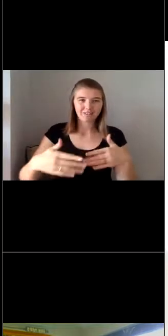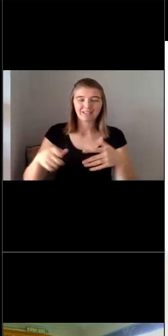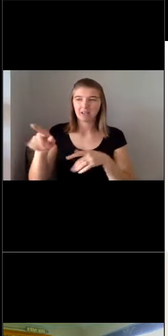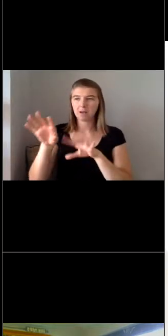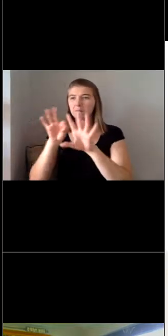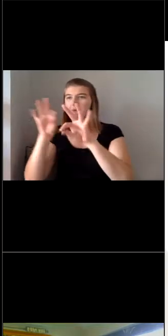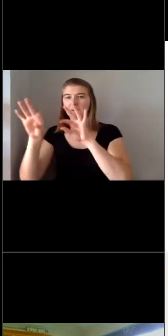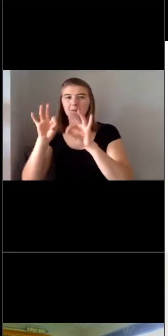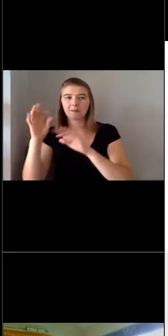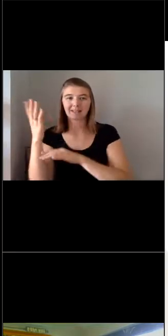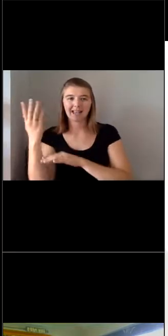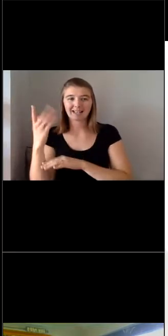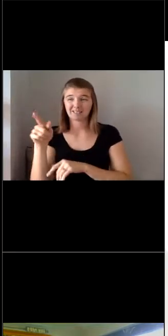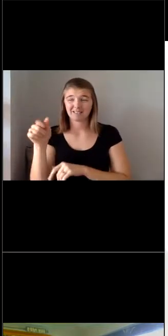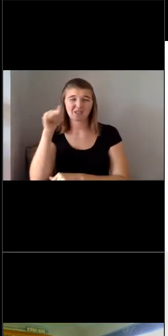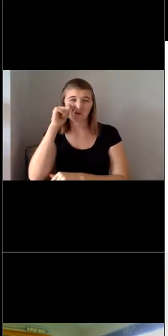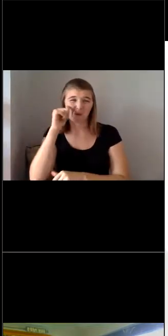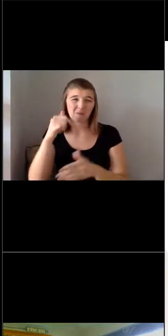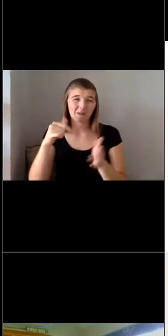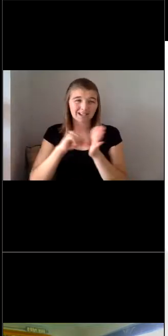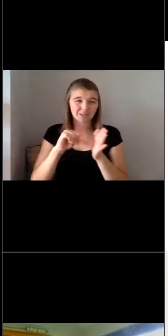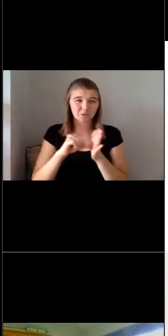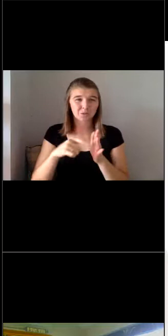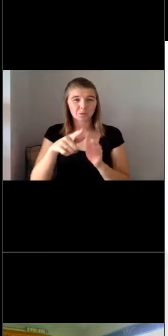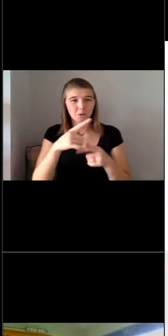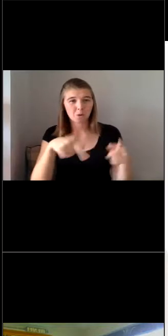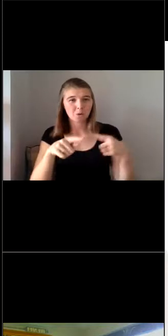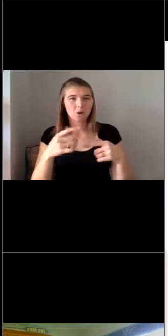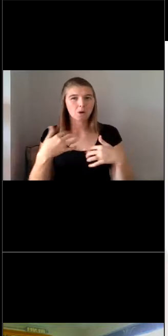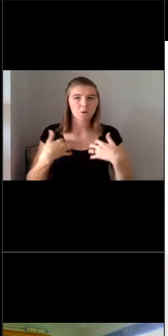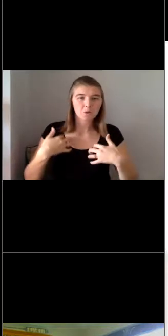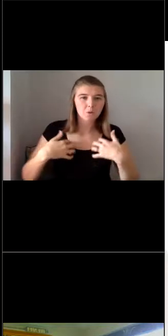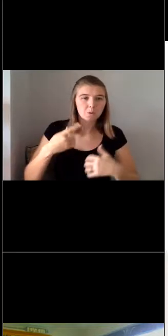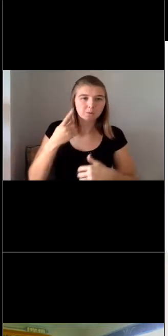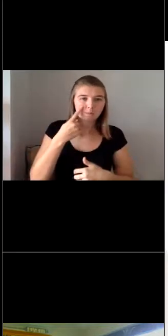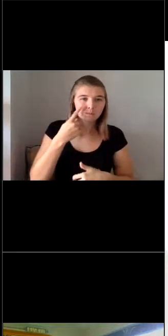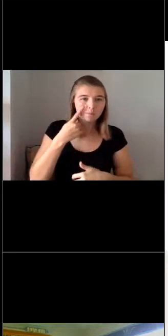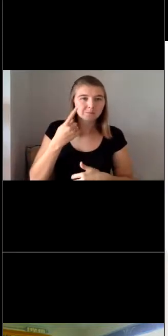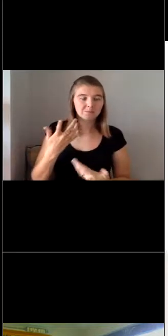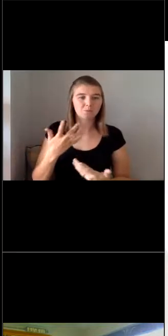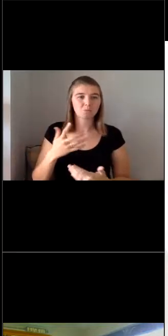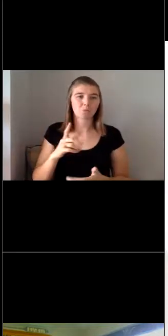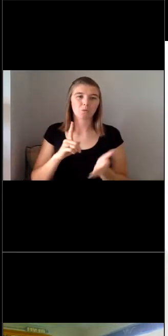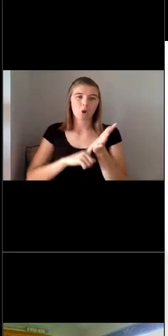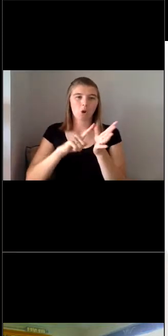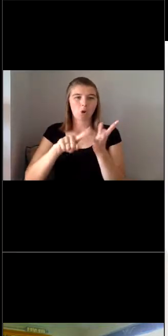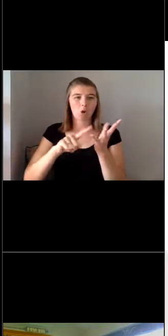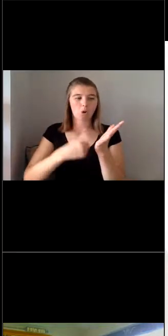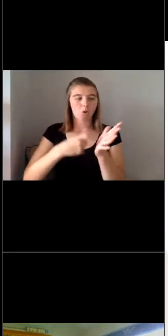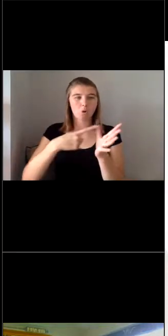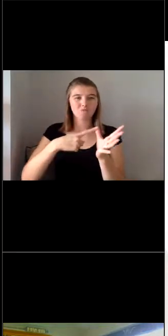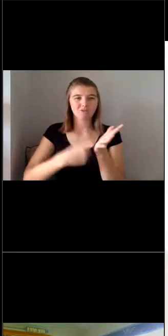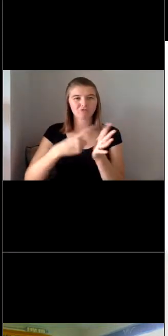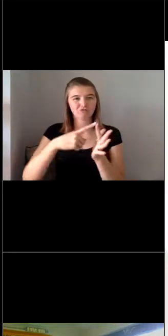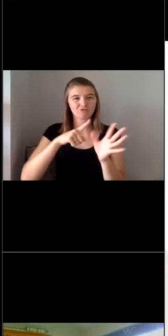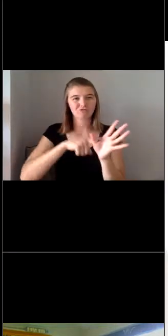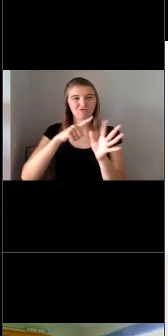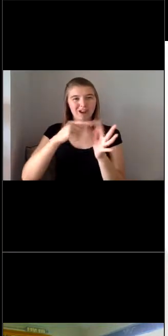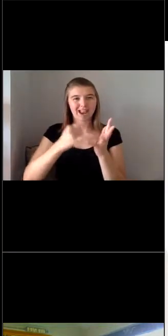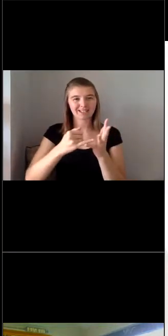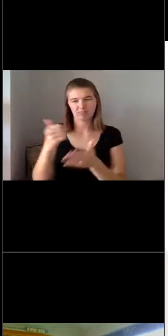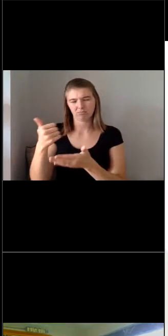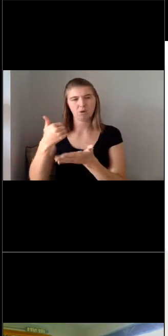very well, so they know the issues that you will want to hear more about. So Laura Reyes in particular has been invaluable to this series